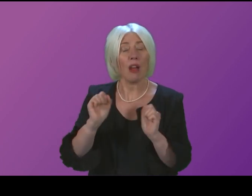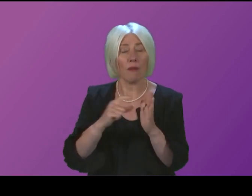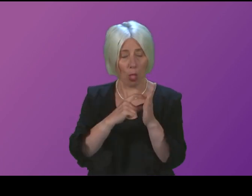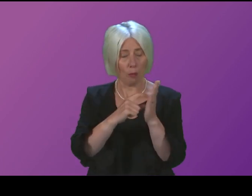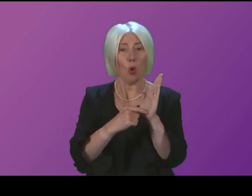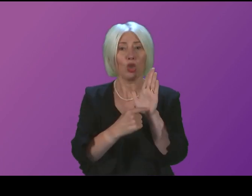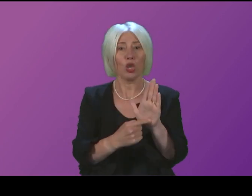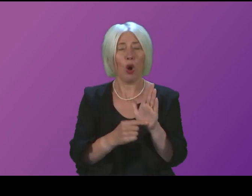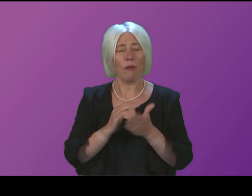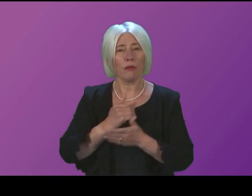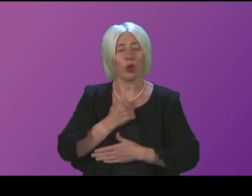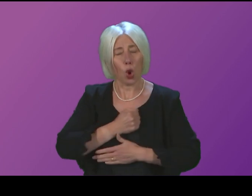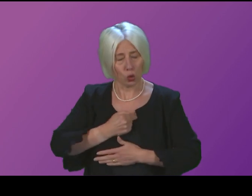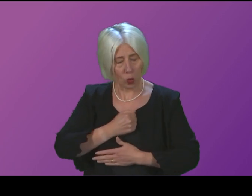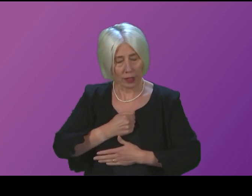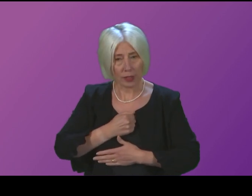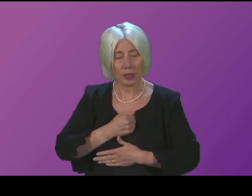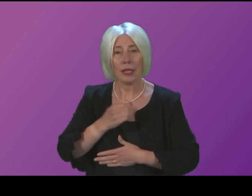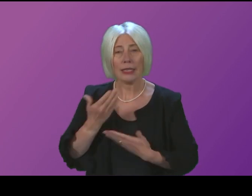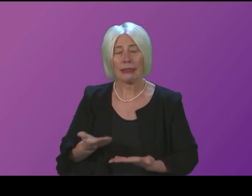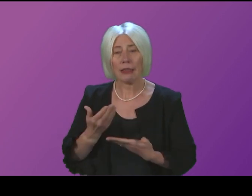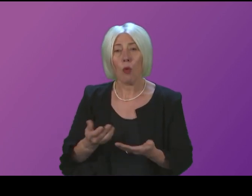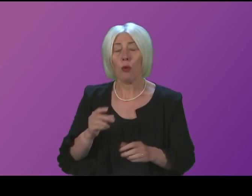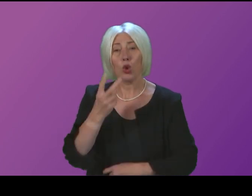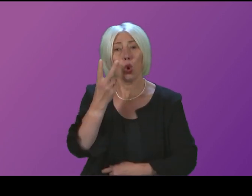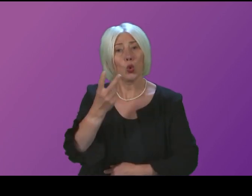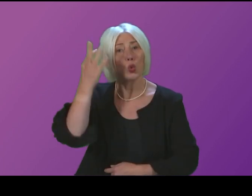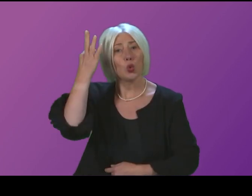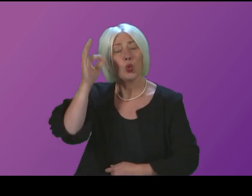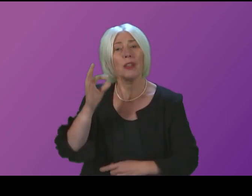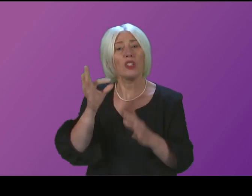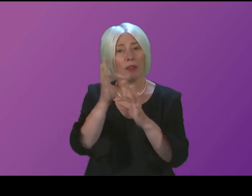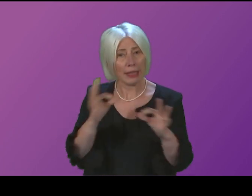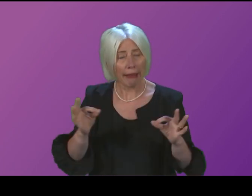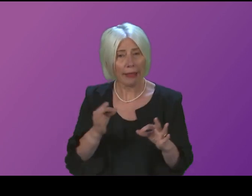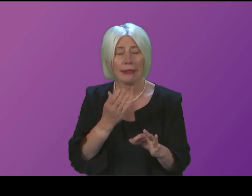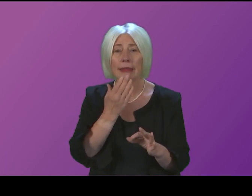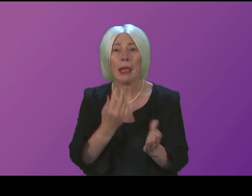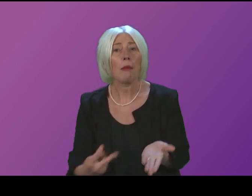me in 2 minutes' silence, and please stand as you are able.